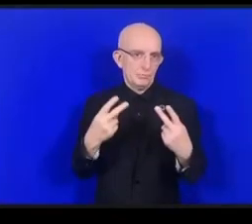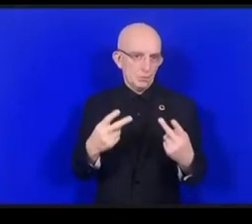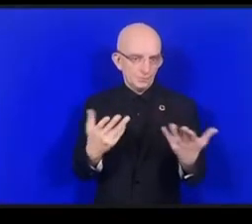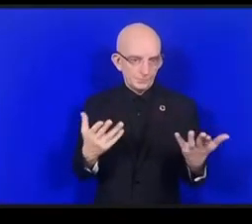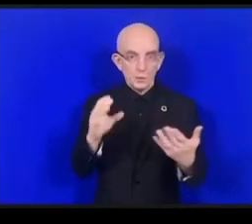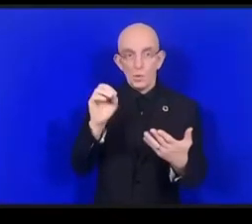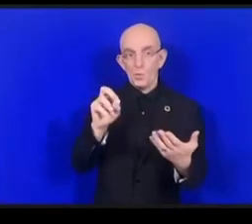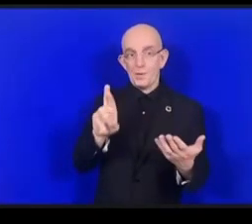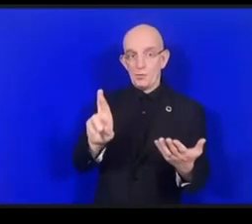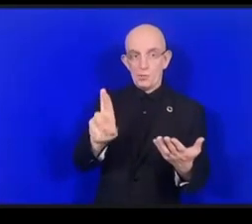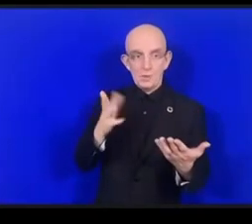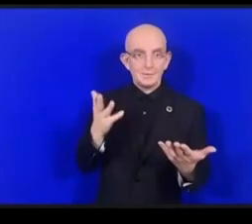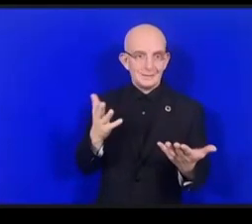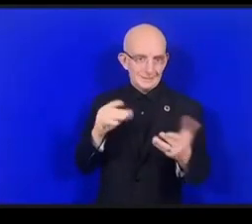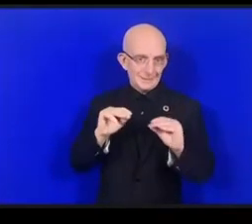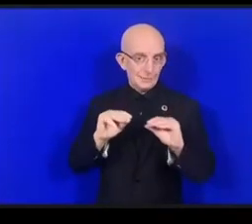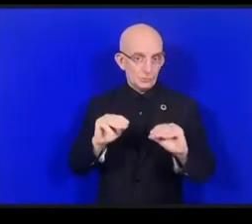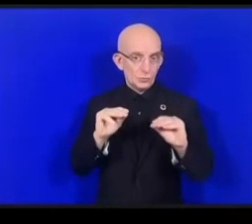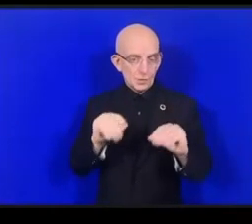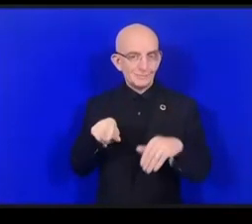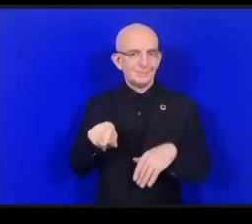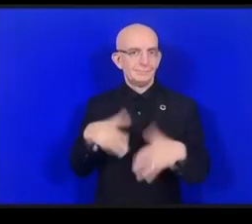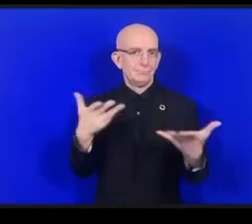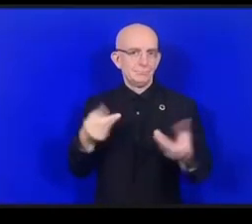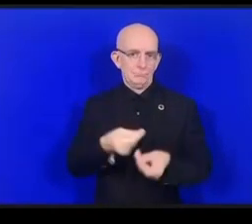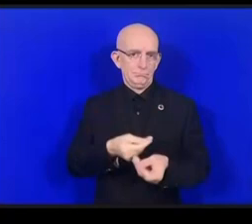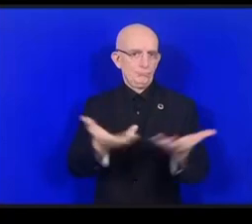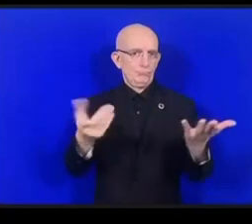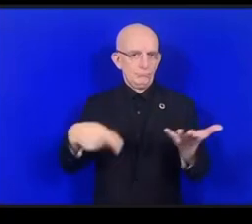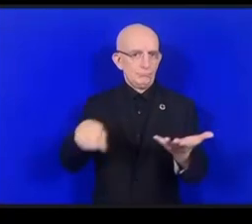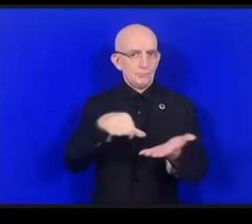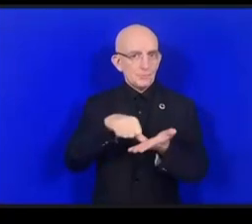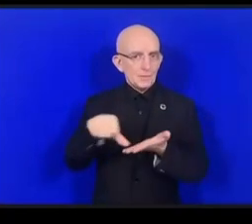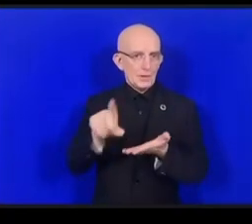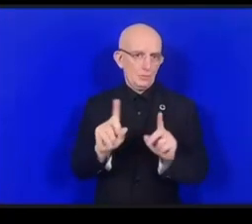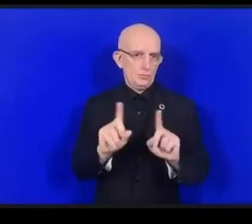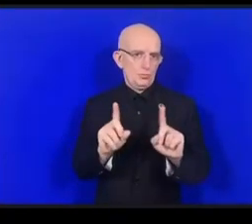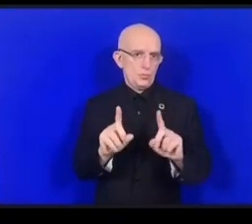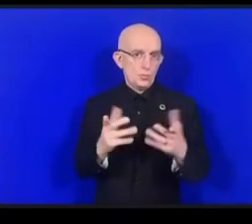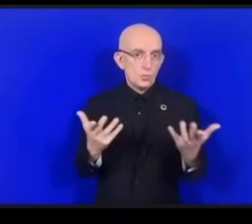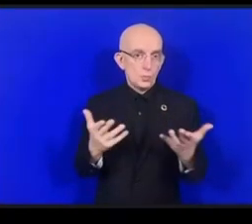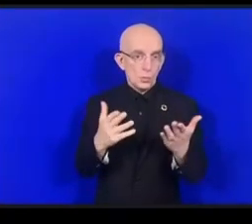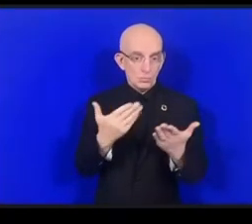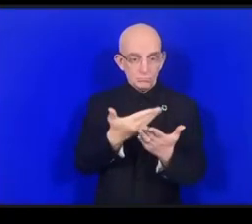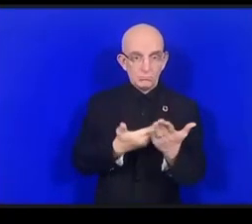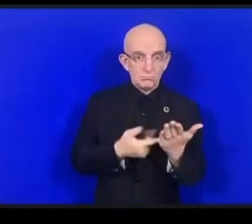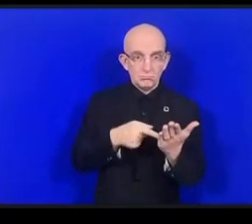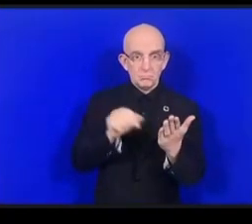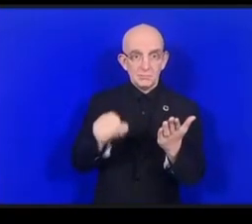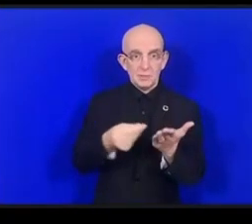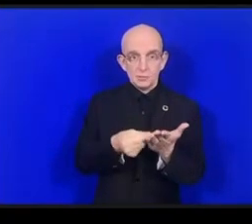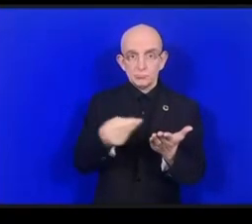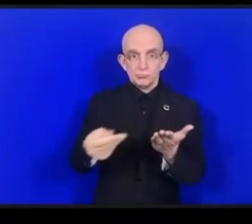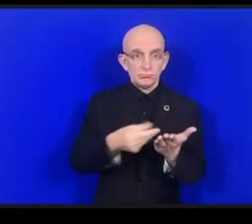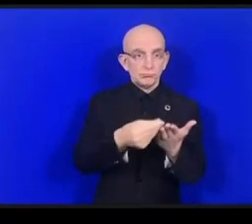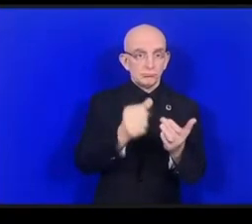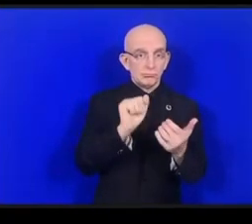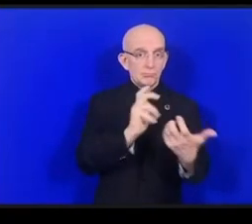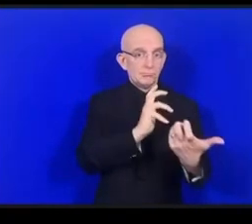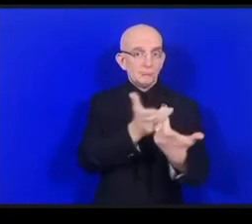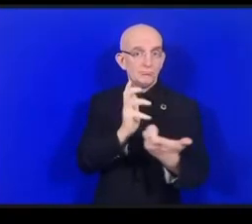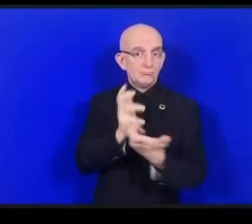purpose is to be adopted and adapted to local context, and that includes the localization of language, of